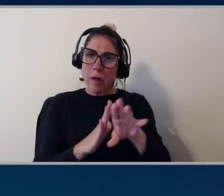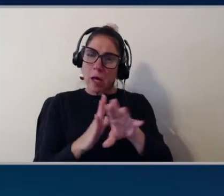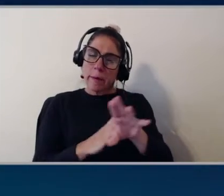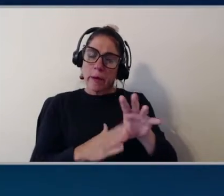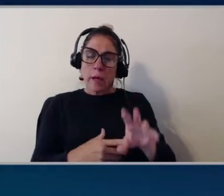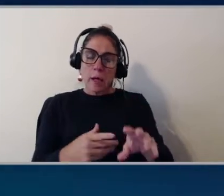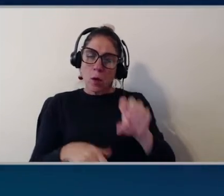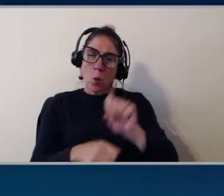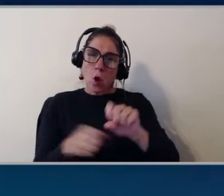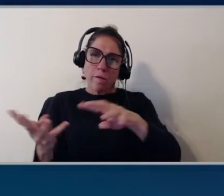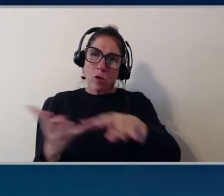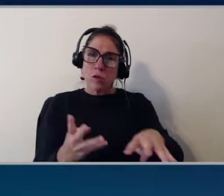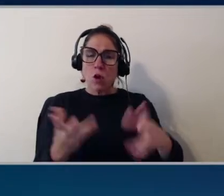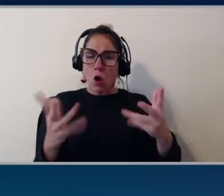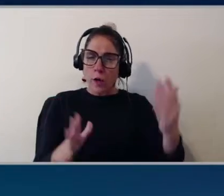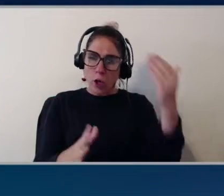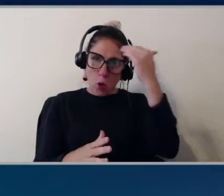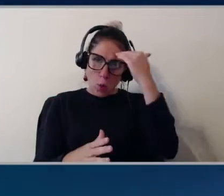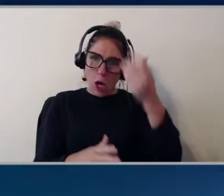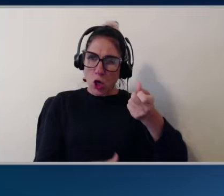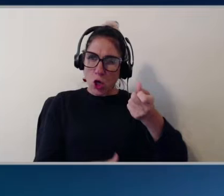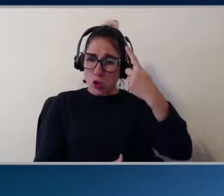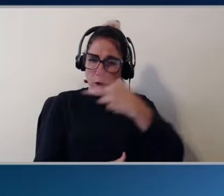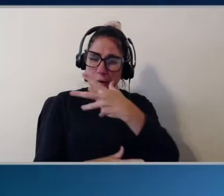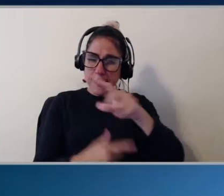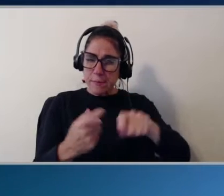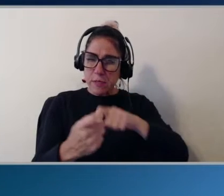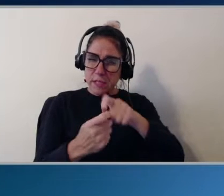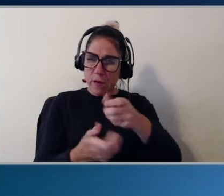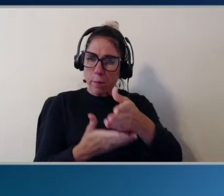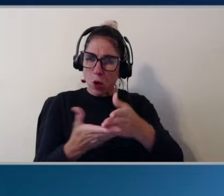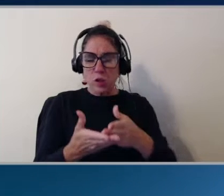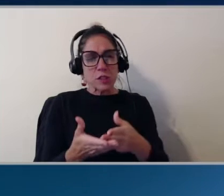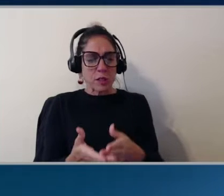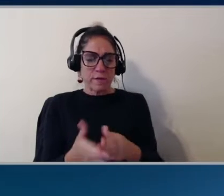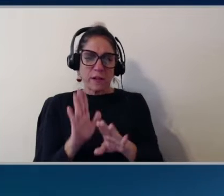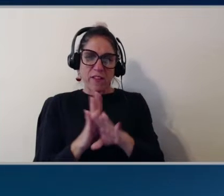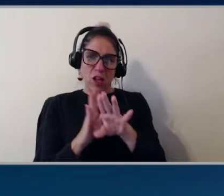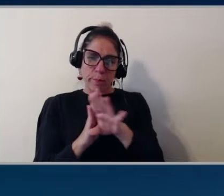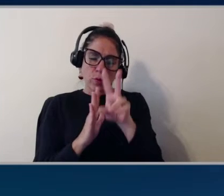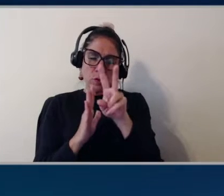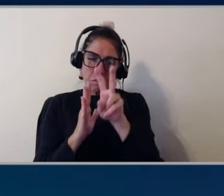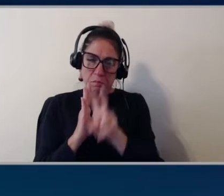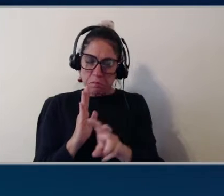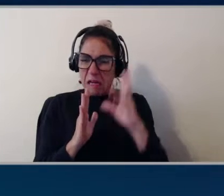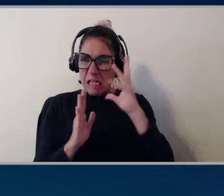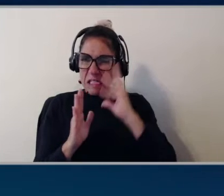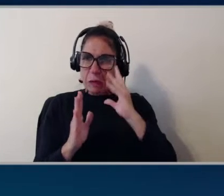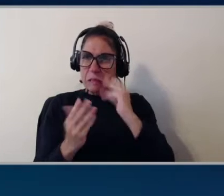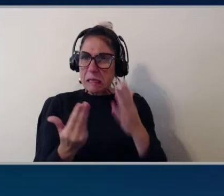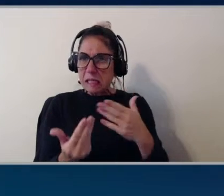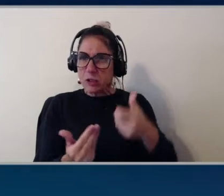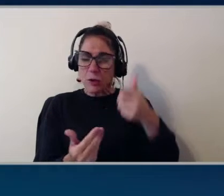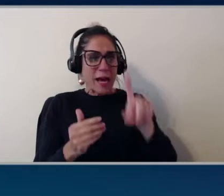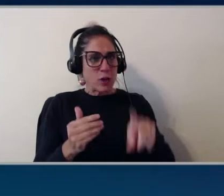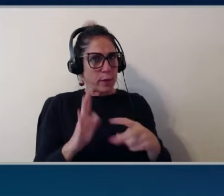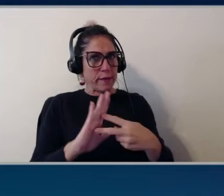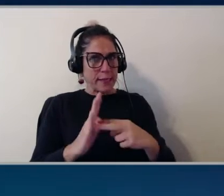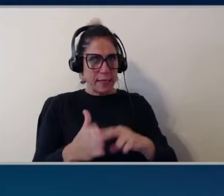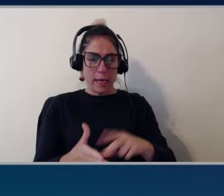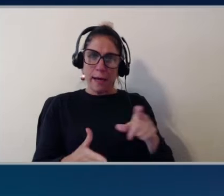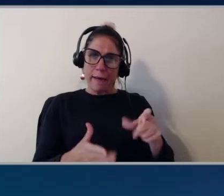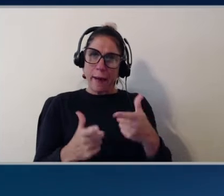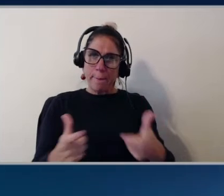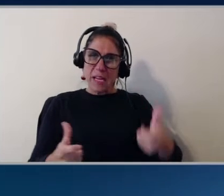and understood, and making specific parts of the developer journey easier. That must have been the intent. Yeah, so I think that's the